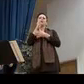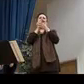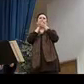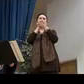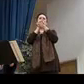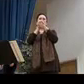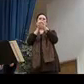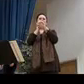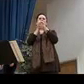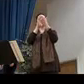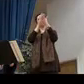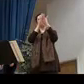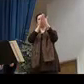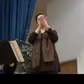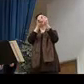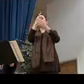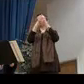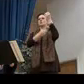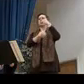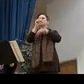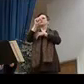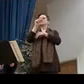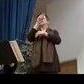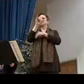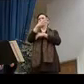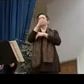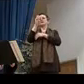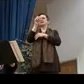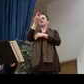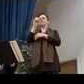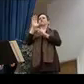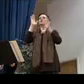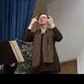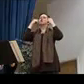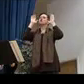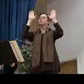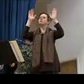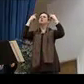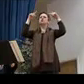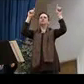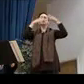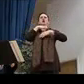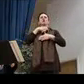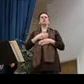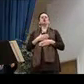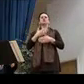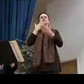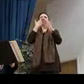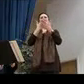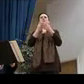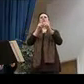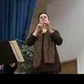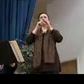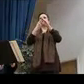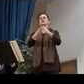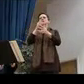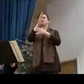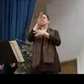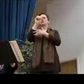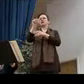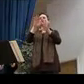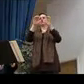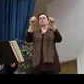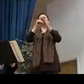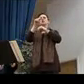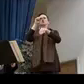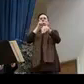and Eva for their incredible achievement and wish them well as they begin their bachelor's degree in nursing journey next fall with